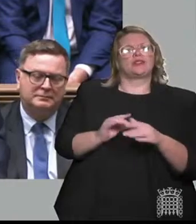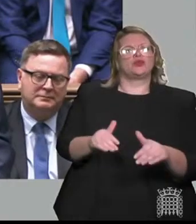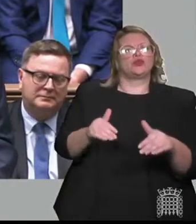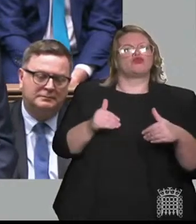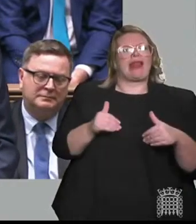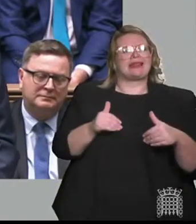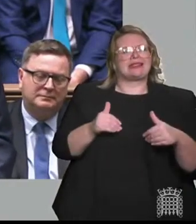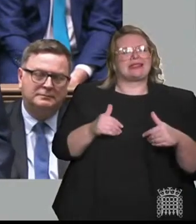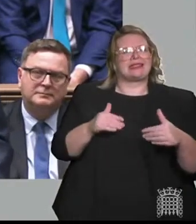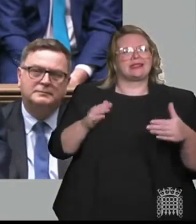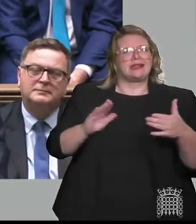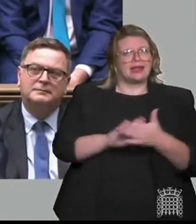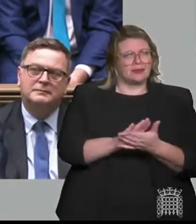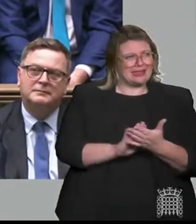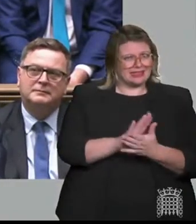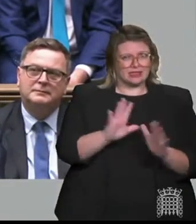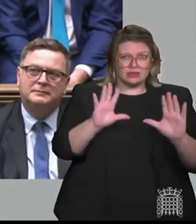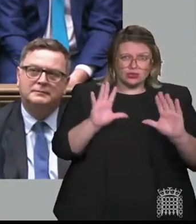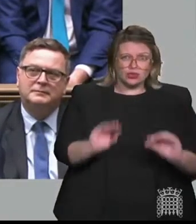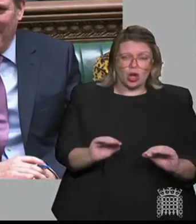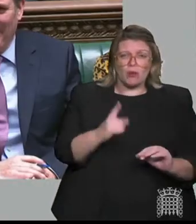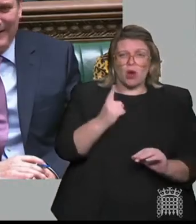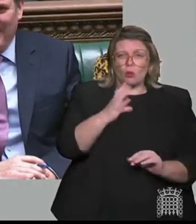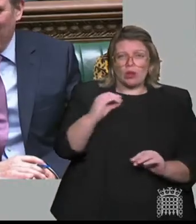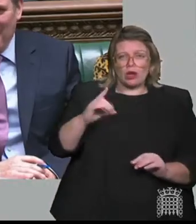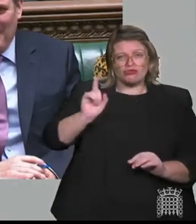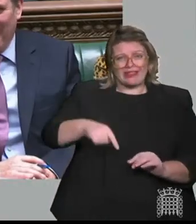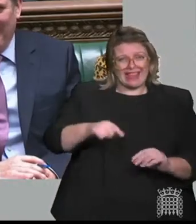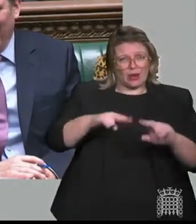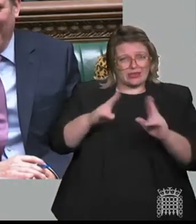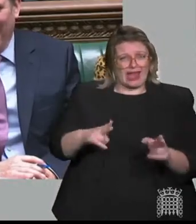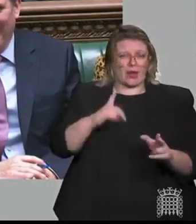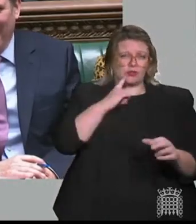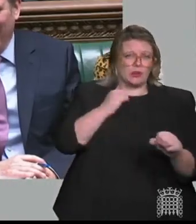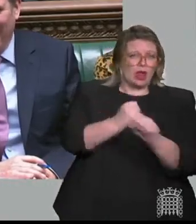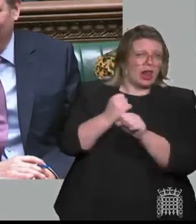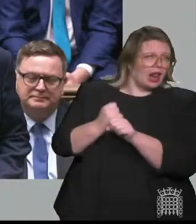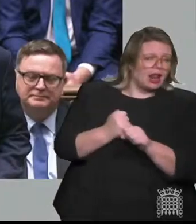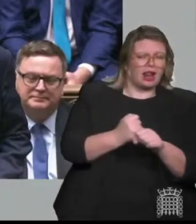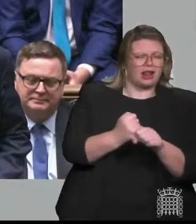shamelessly preventing 100,000 houses from being built.